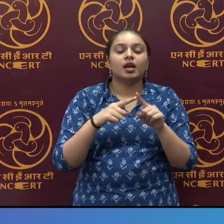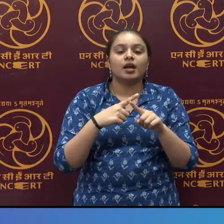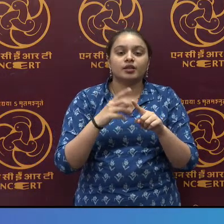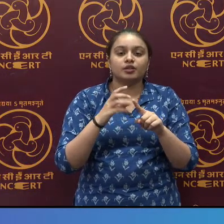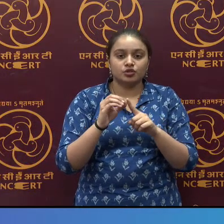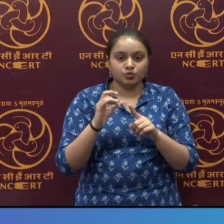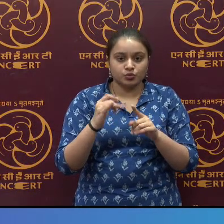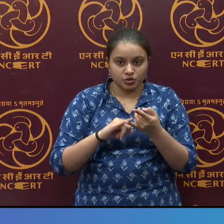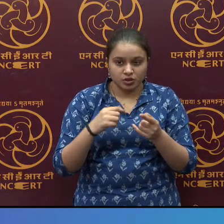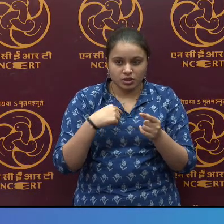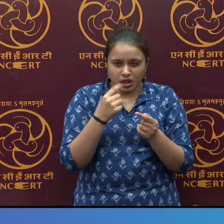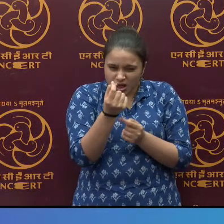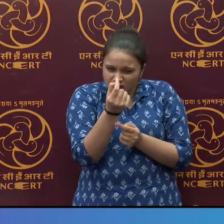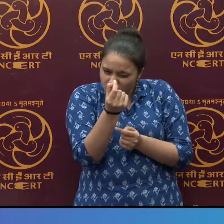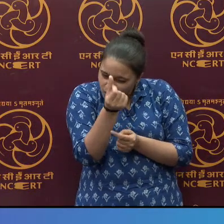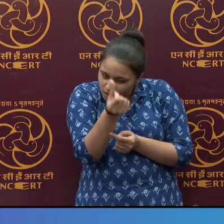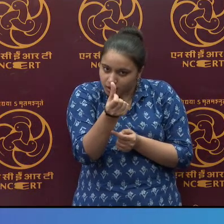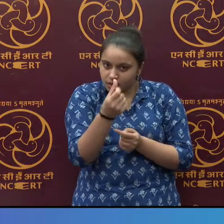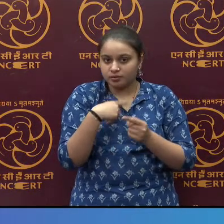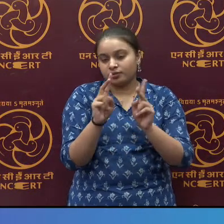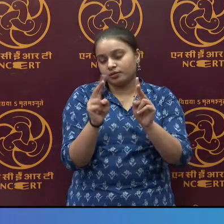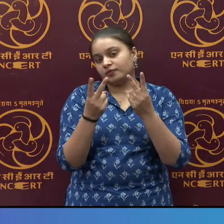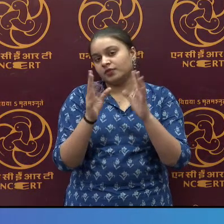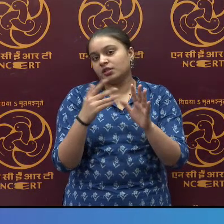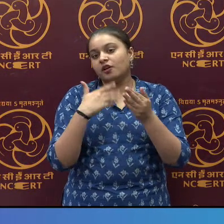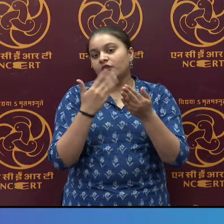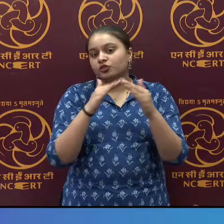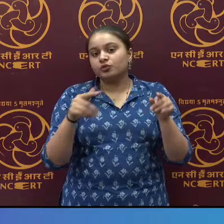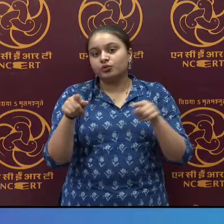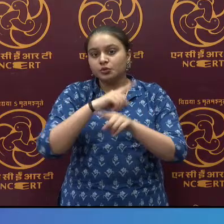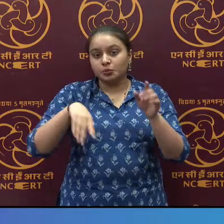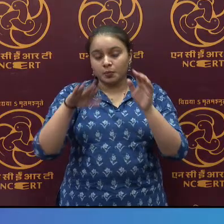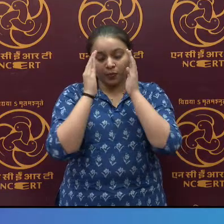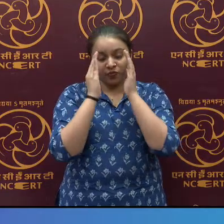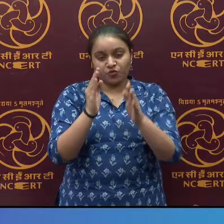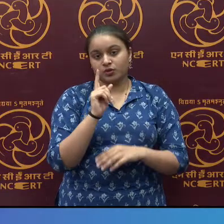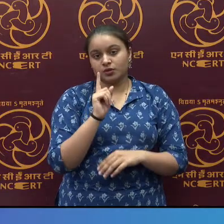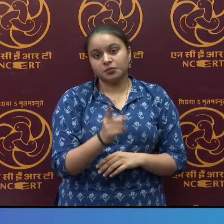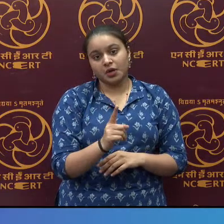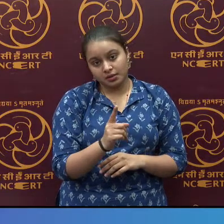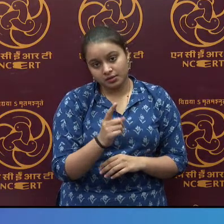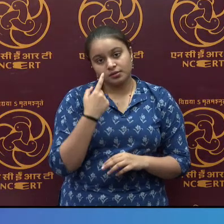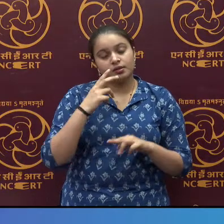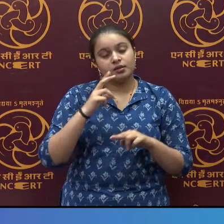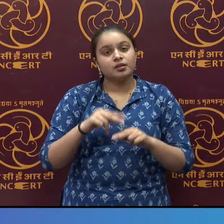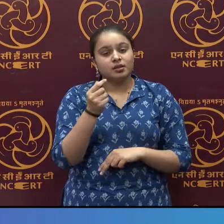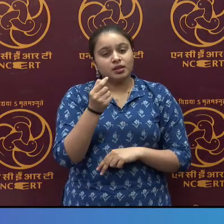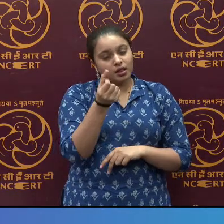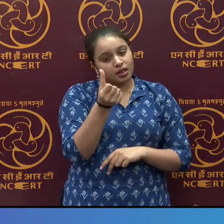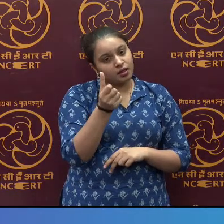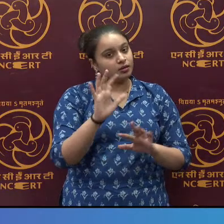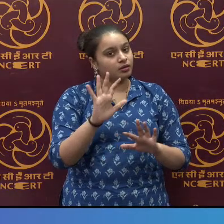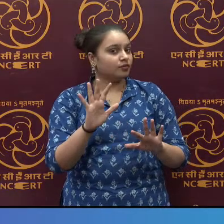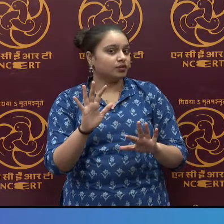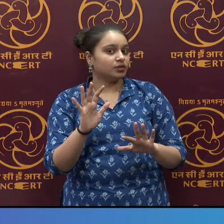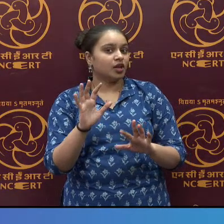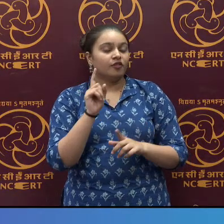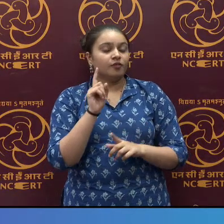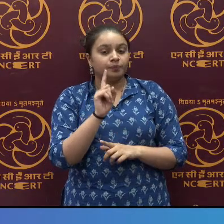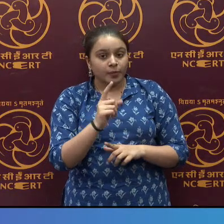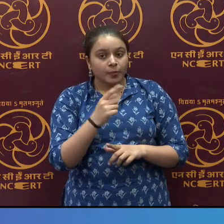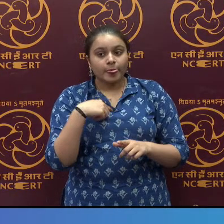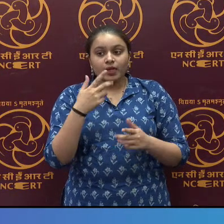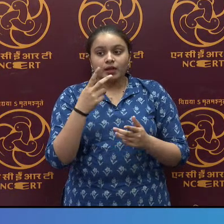article. there is that minute difference that the students need to pay attention to here. There is a very minor difference, and usually